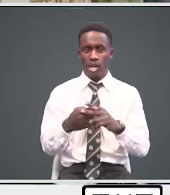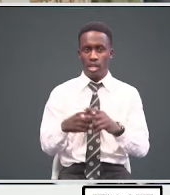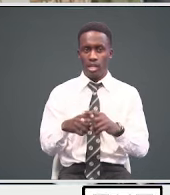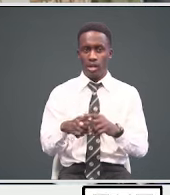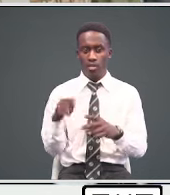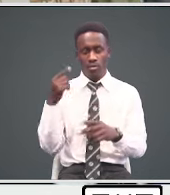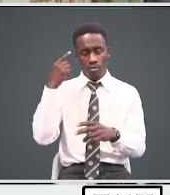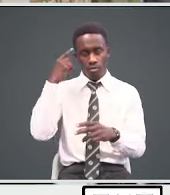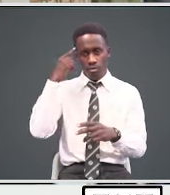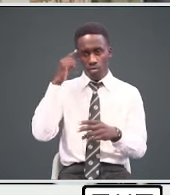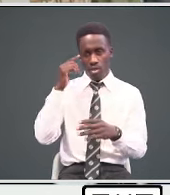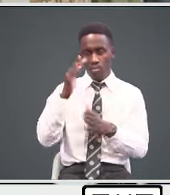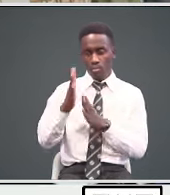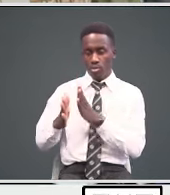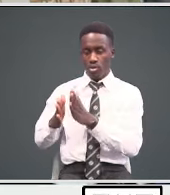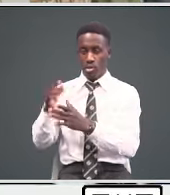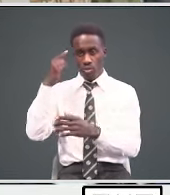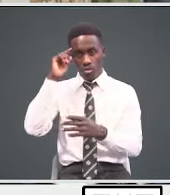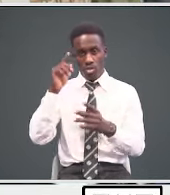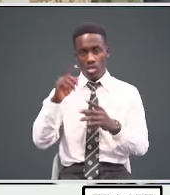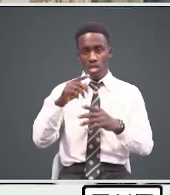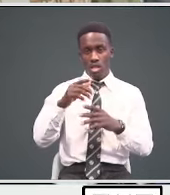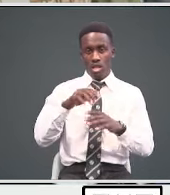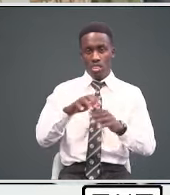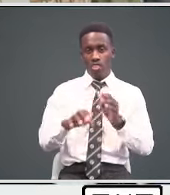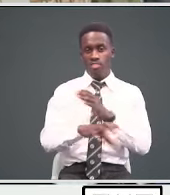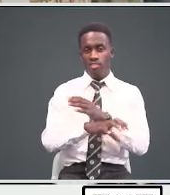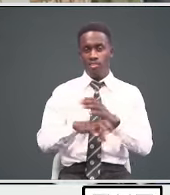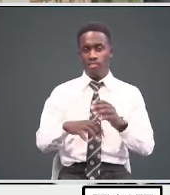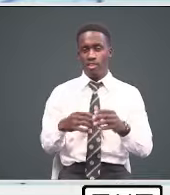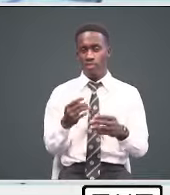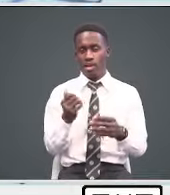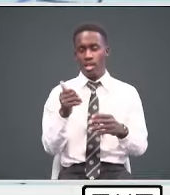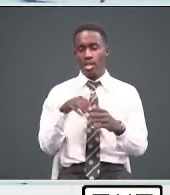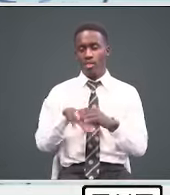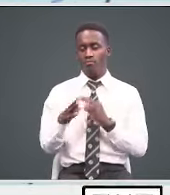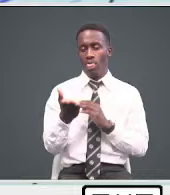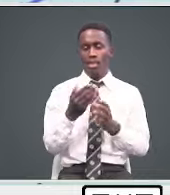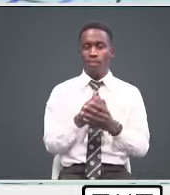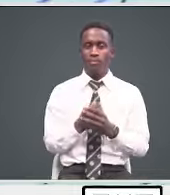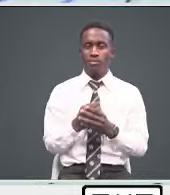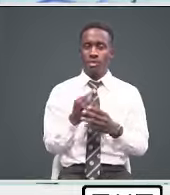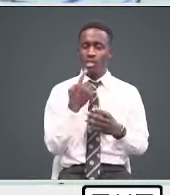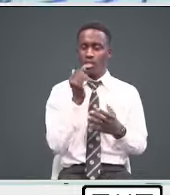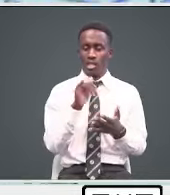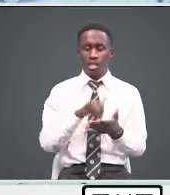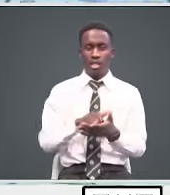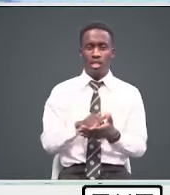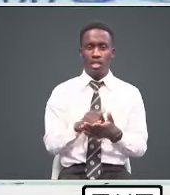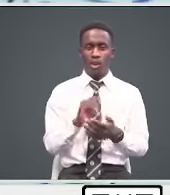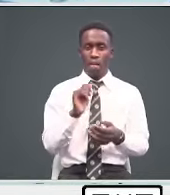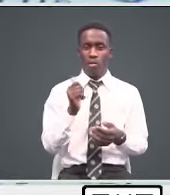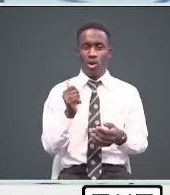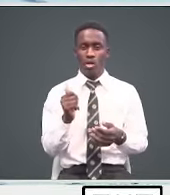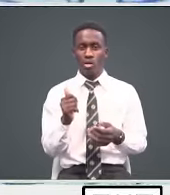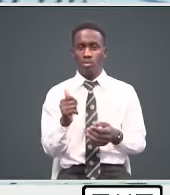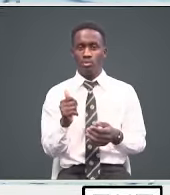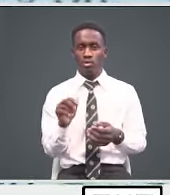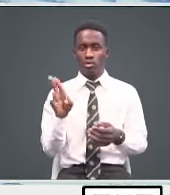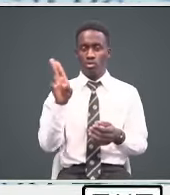misappropriation of funds as irregularities in the disbursement of the loans emerged, suggesting that the product was being used as a cover